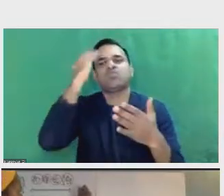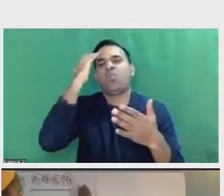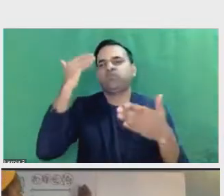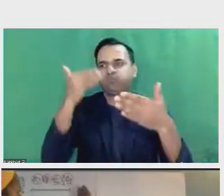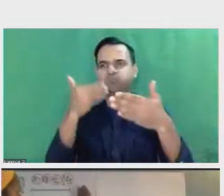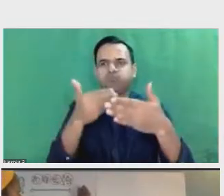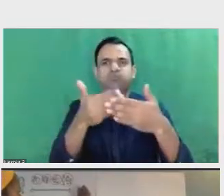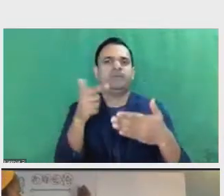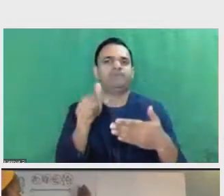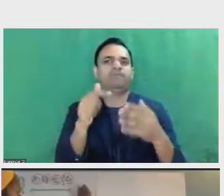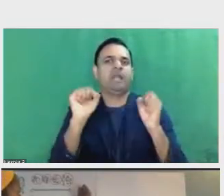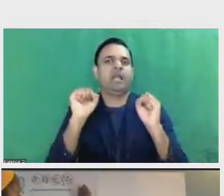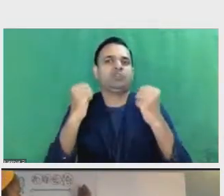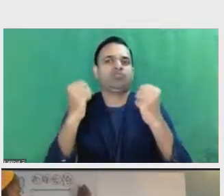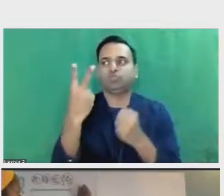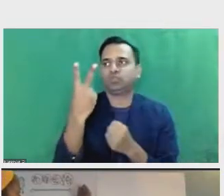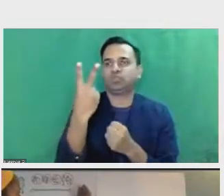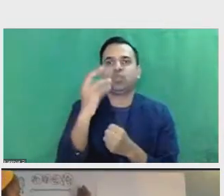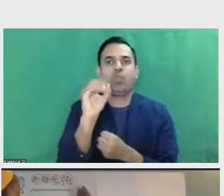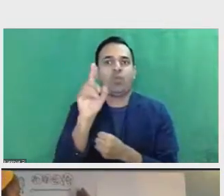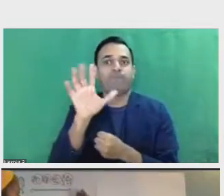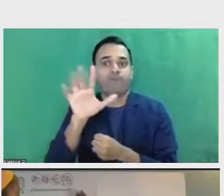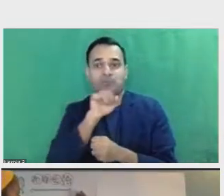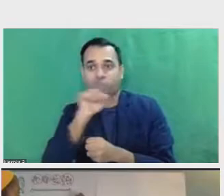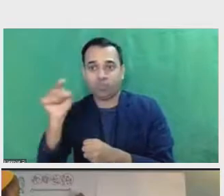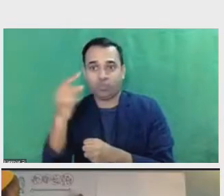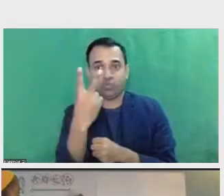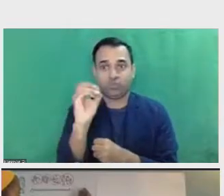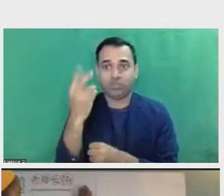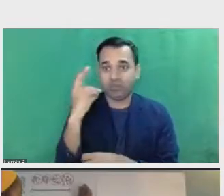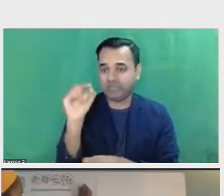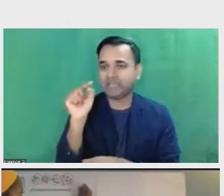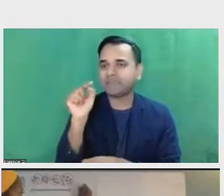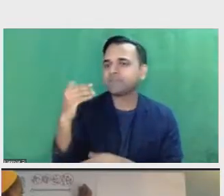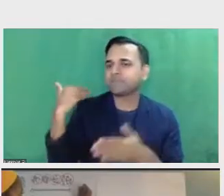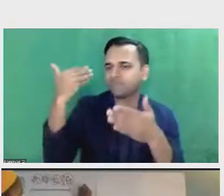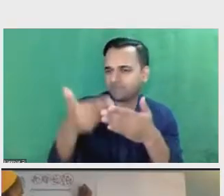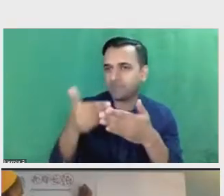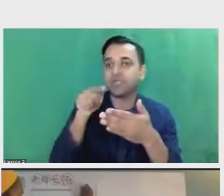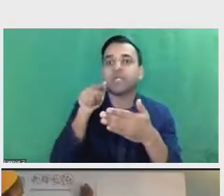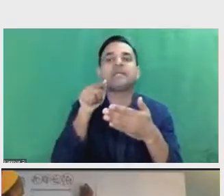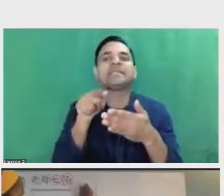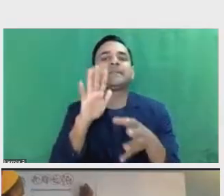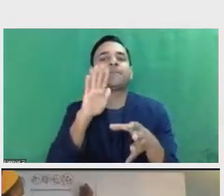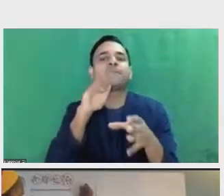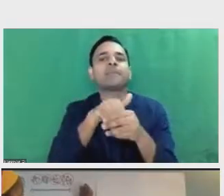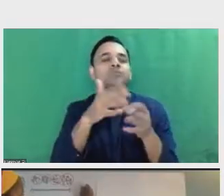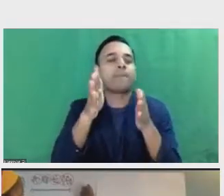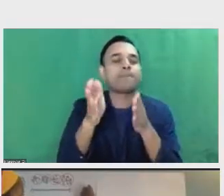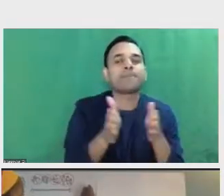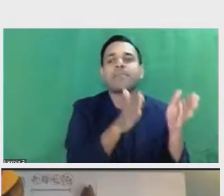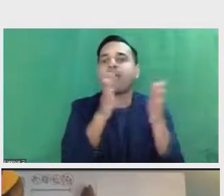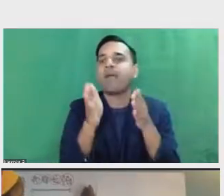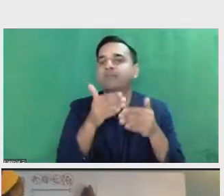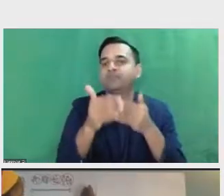equality and the role of women in the implementation of the convention was proposed as an overarching principle for the post-2020